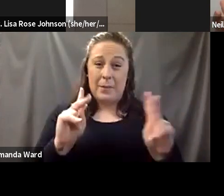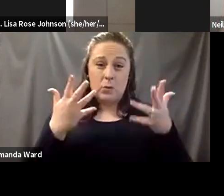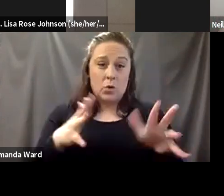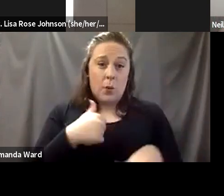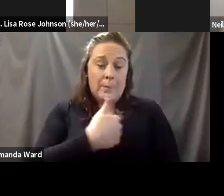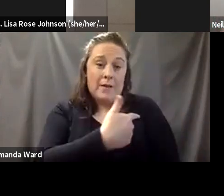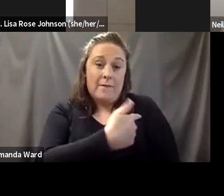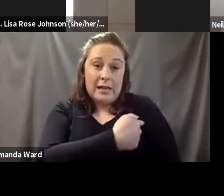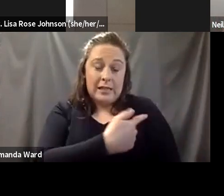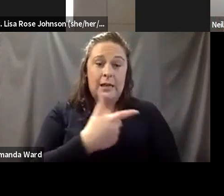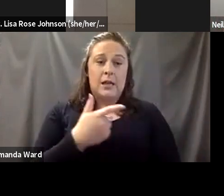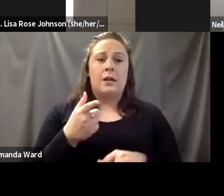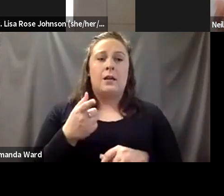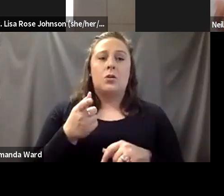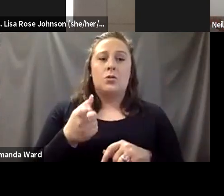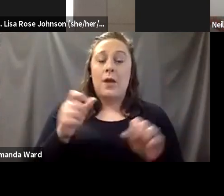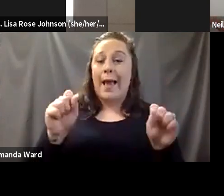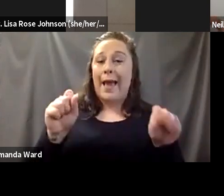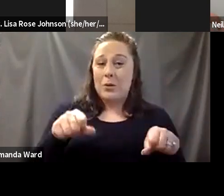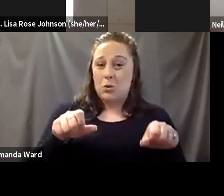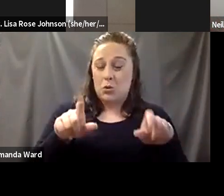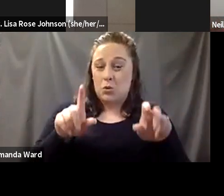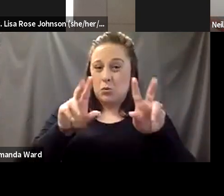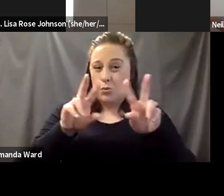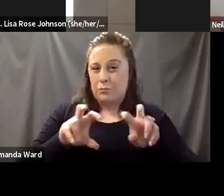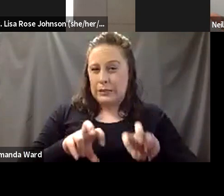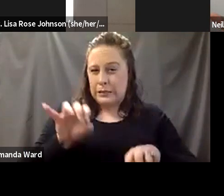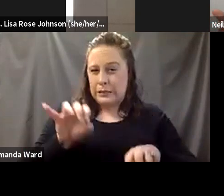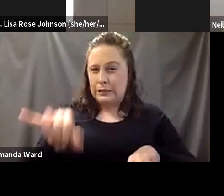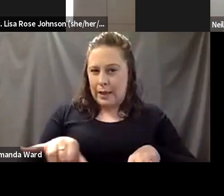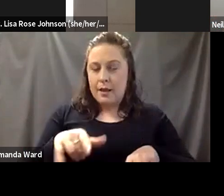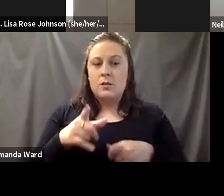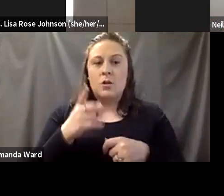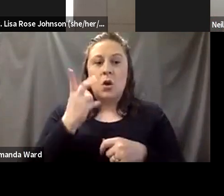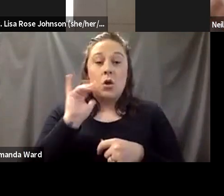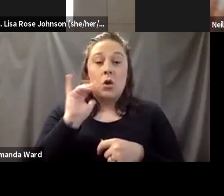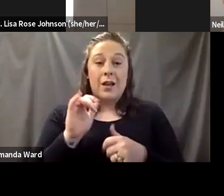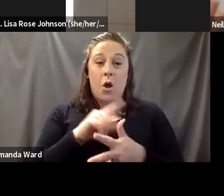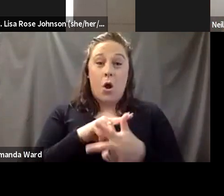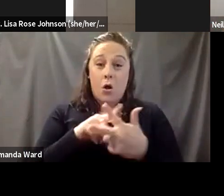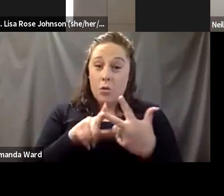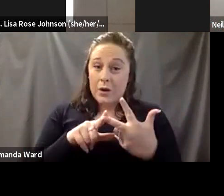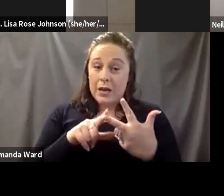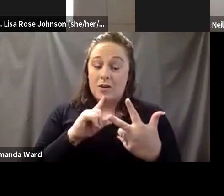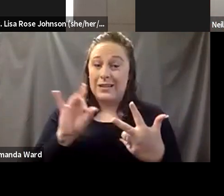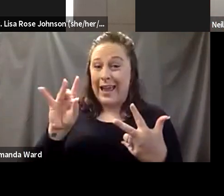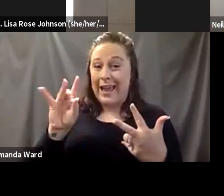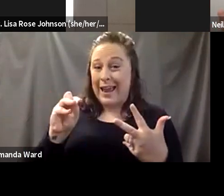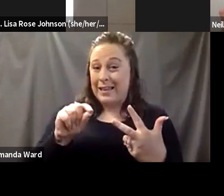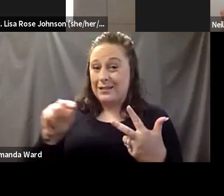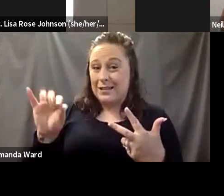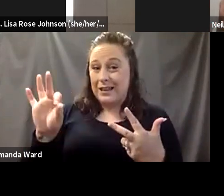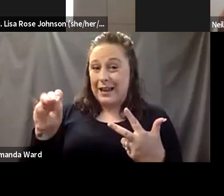vaccinated, you are able to assess that. And it looks like that all three vaccines are in the 80 to